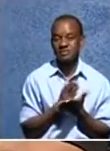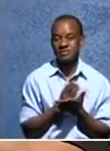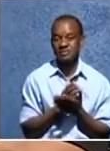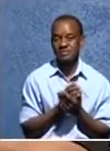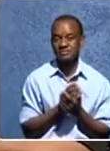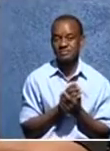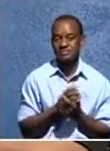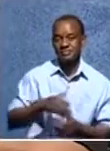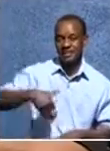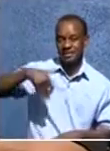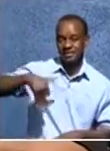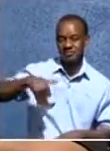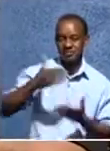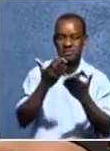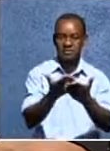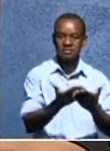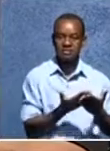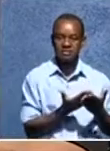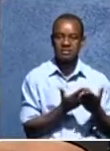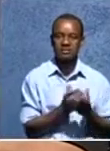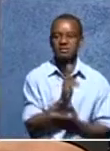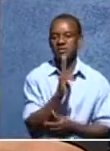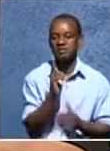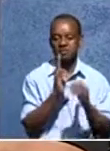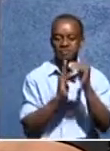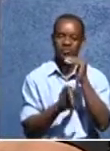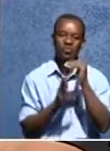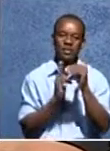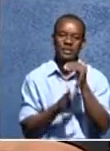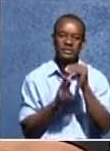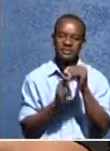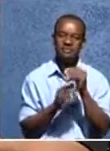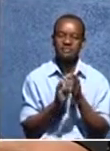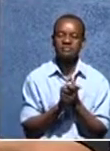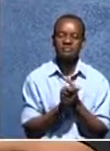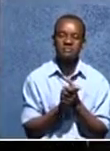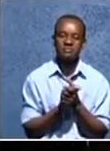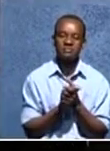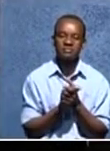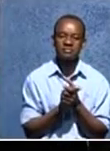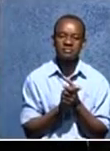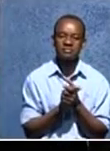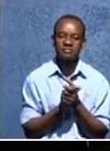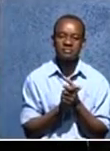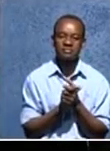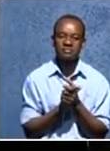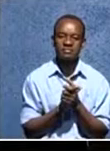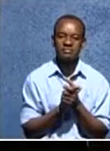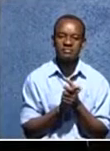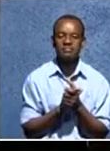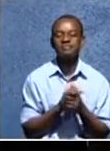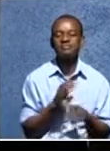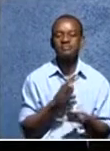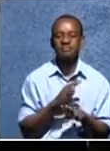tourism markets. We need to go find out what the industry has to offer. For example, like Dugu was saying, it